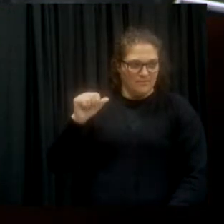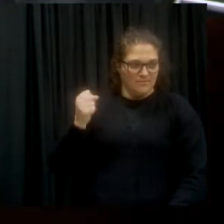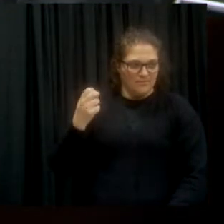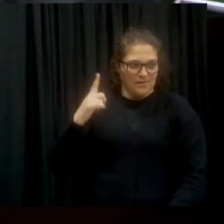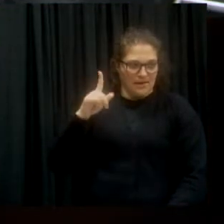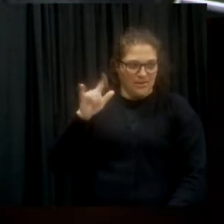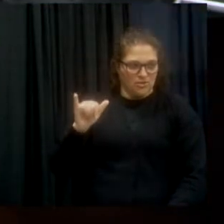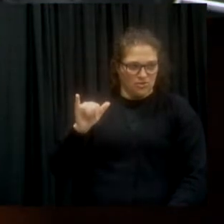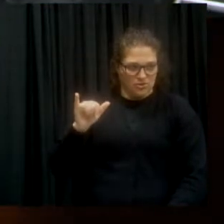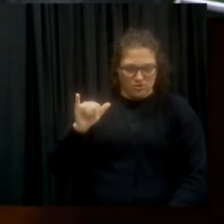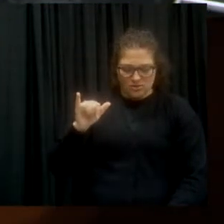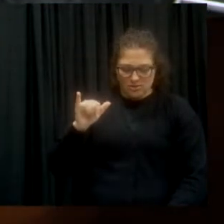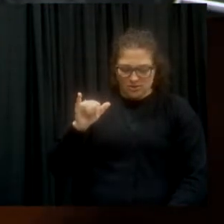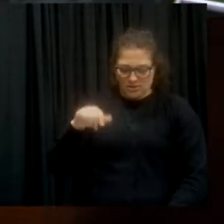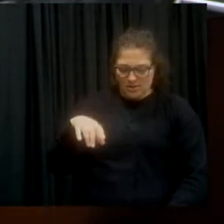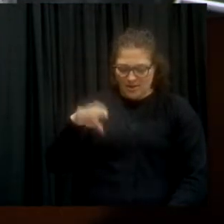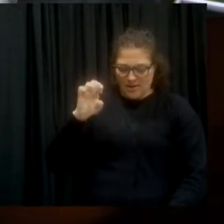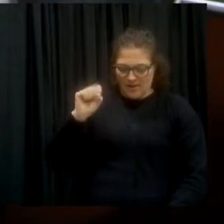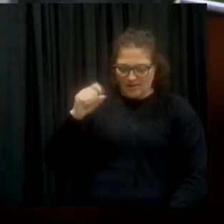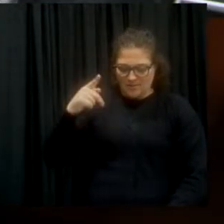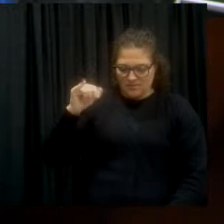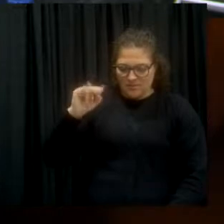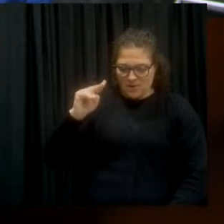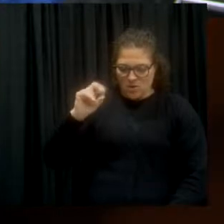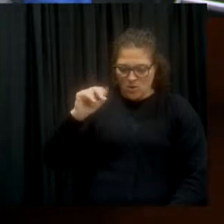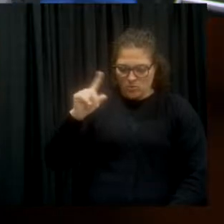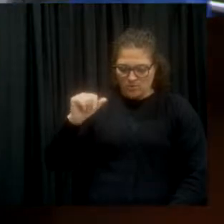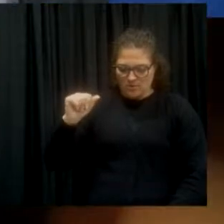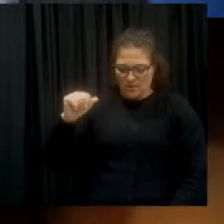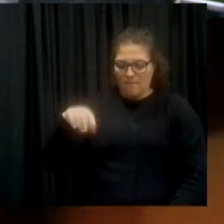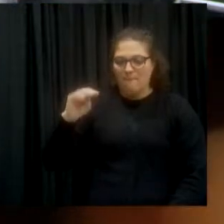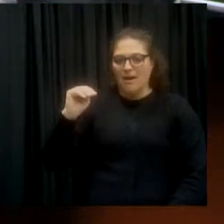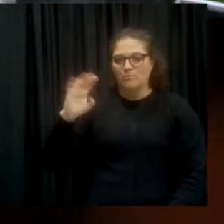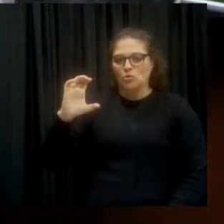Ashley Espinoza, magna cum laude.